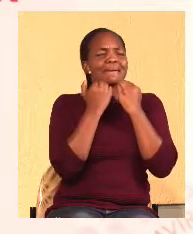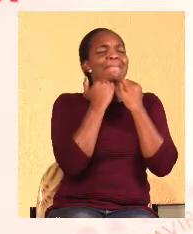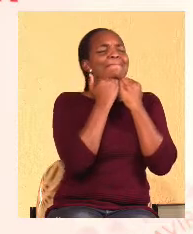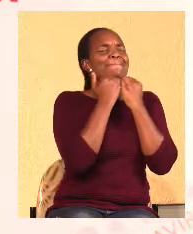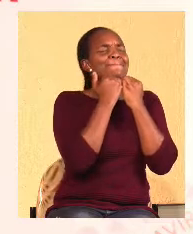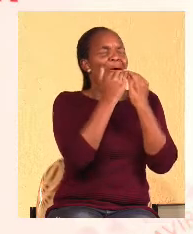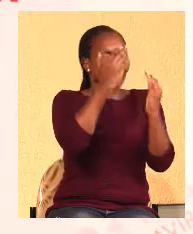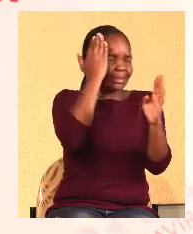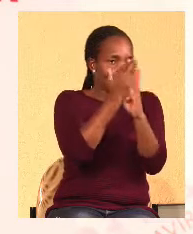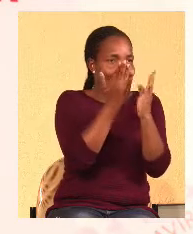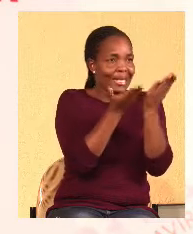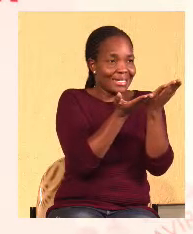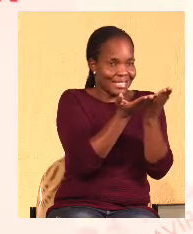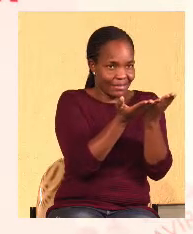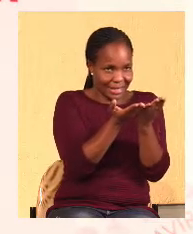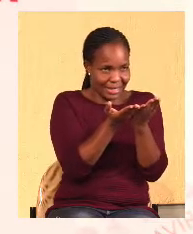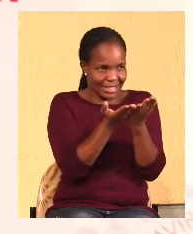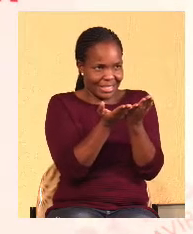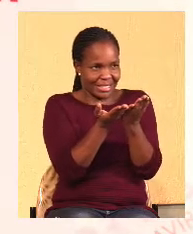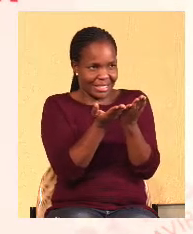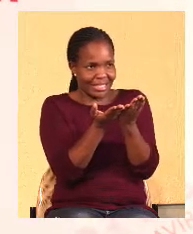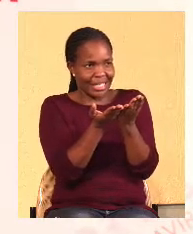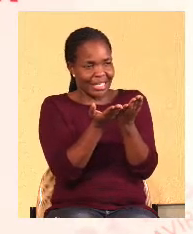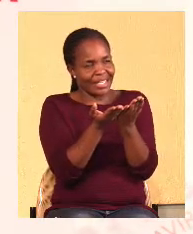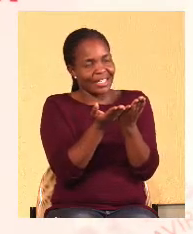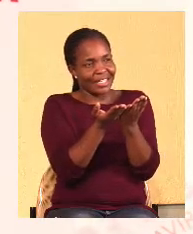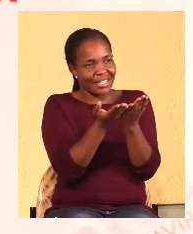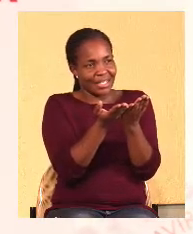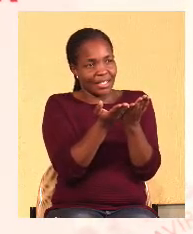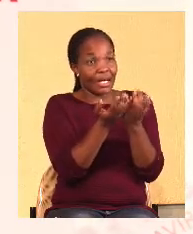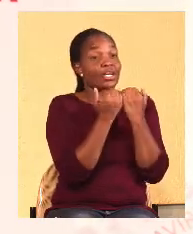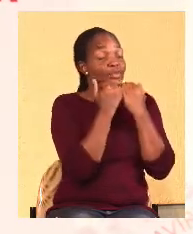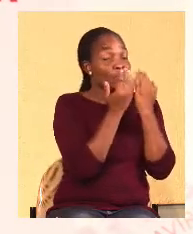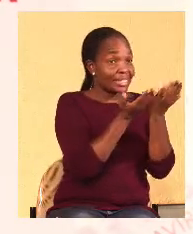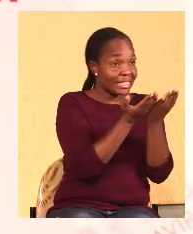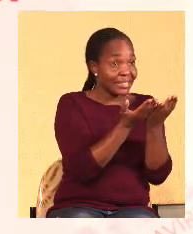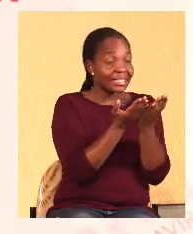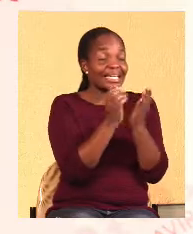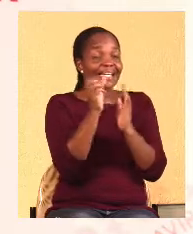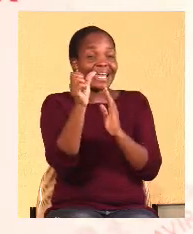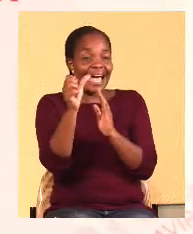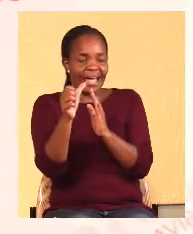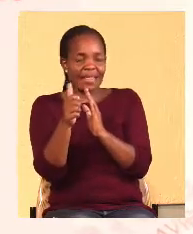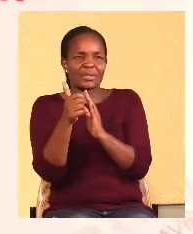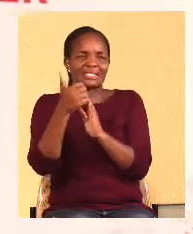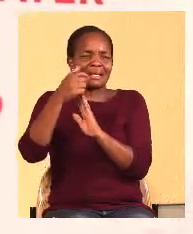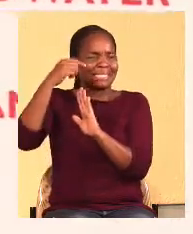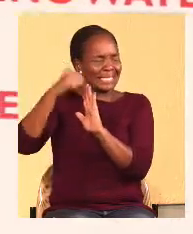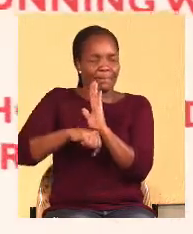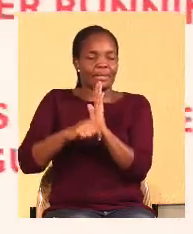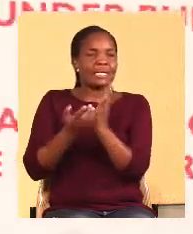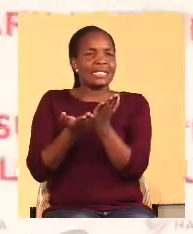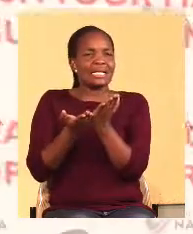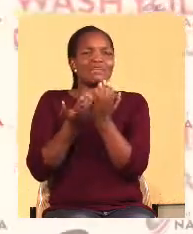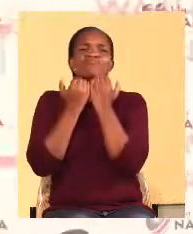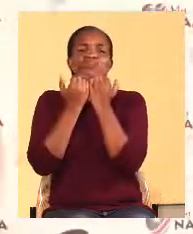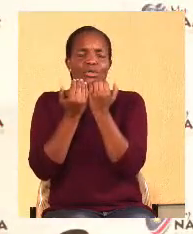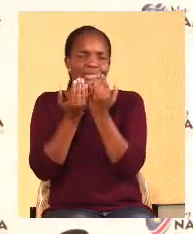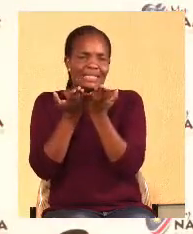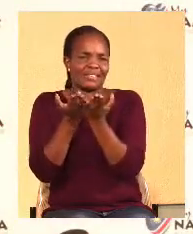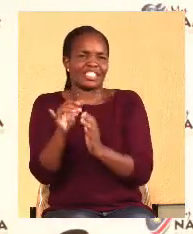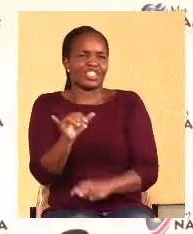services and critical services that has been brought in this new regulations. Thank you very much, John. I think an